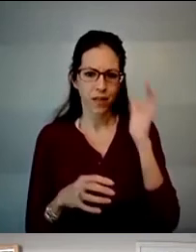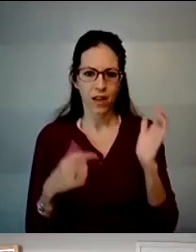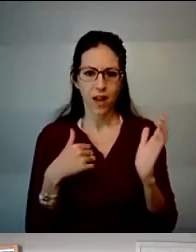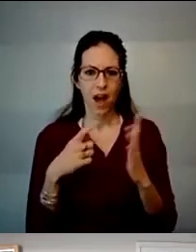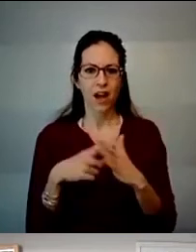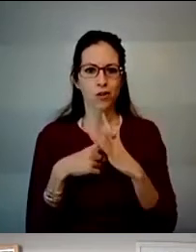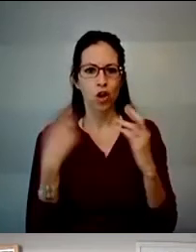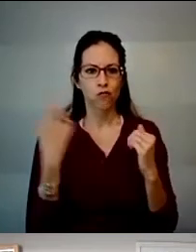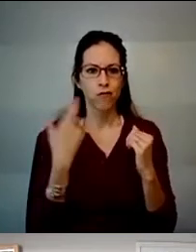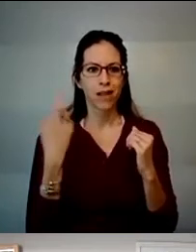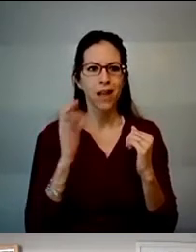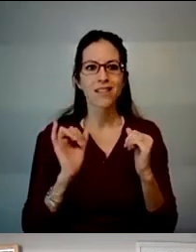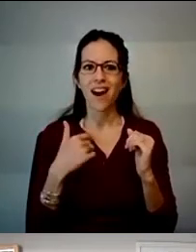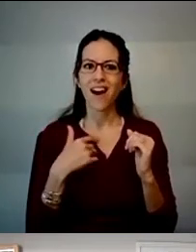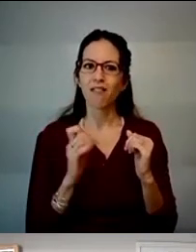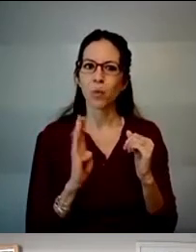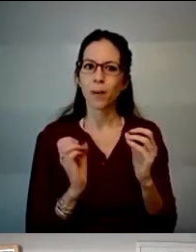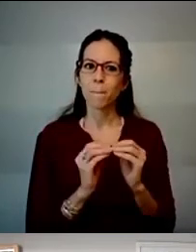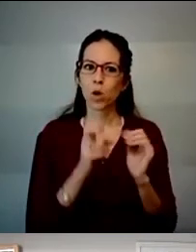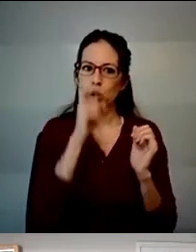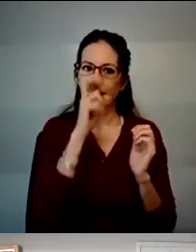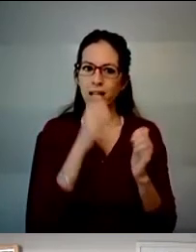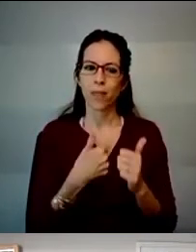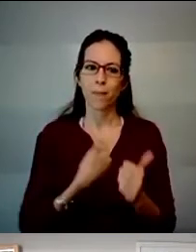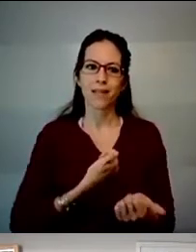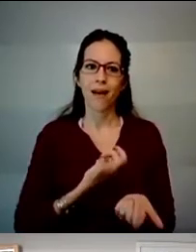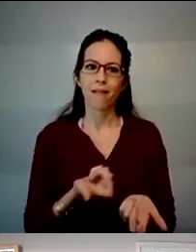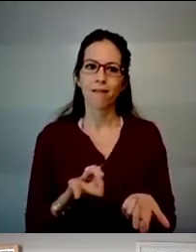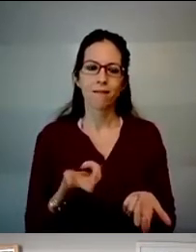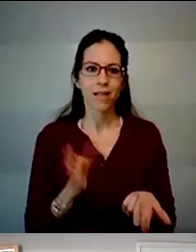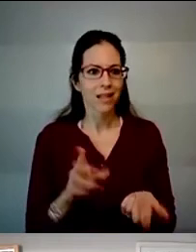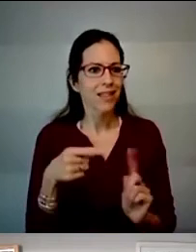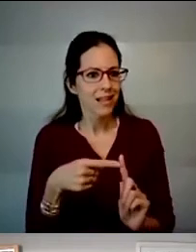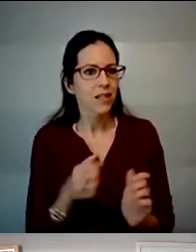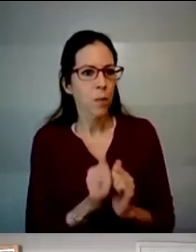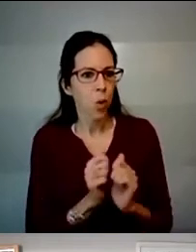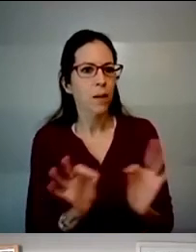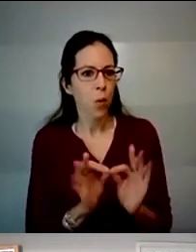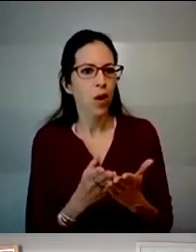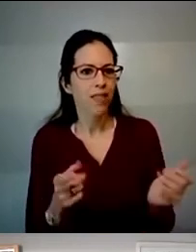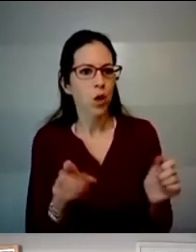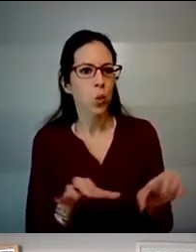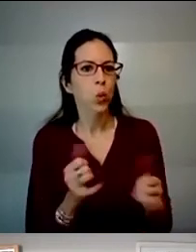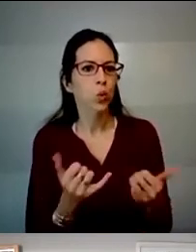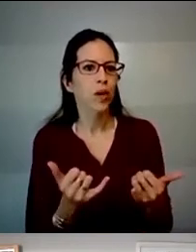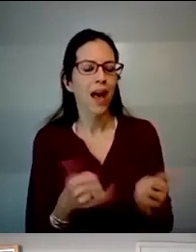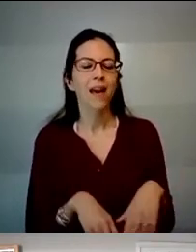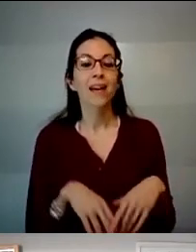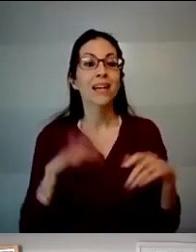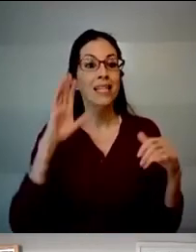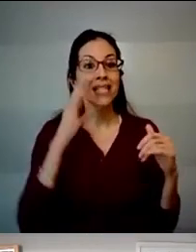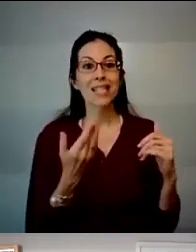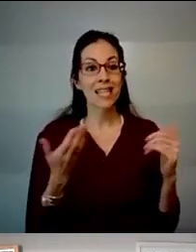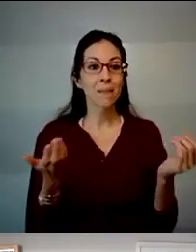little bit more strict with myself. Like, no, you need to, like, this is actually the most important thing you're doing today, even though it seems